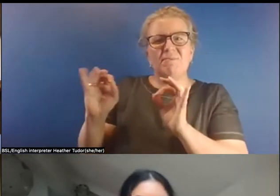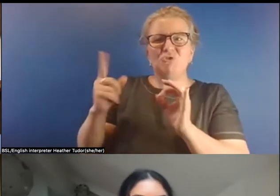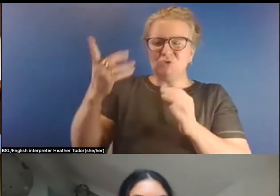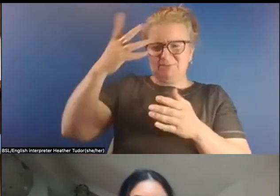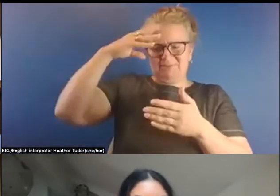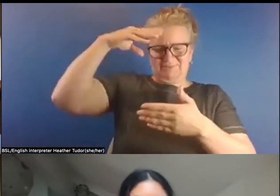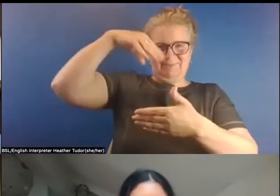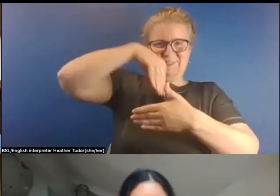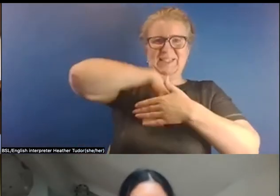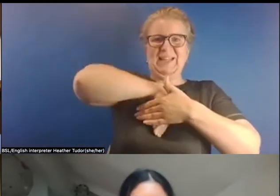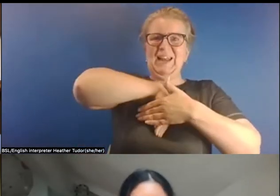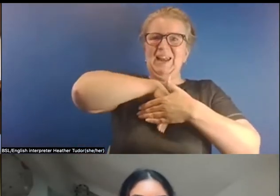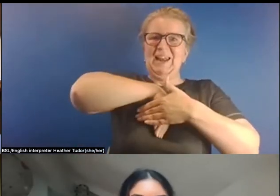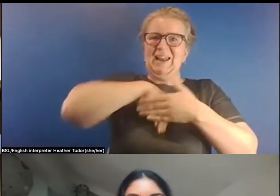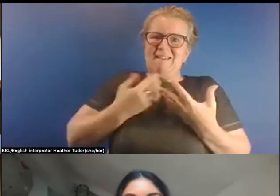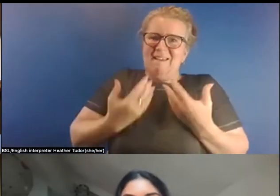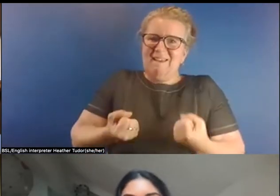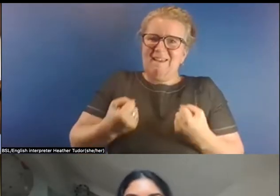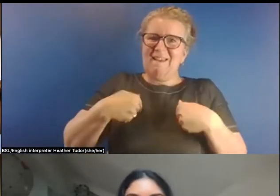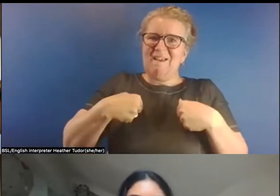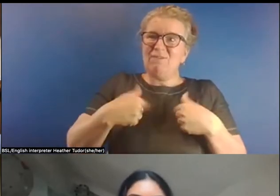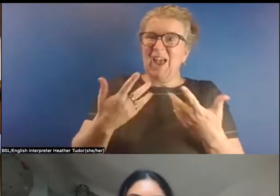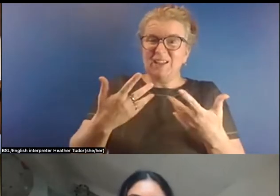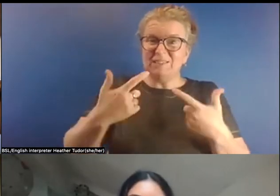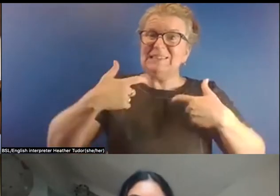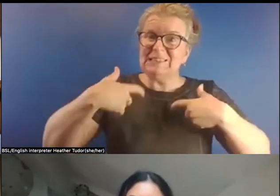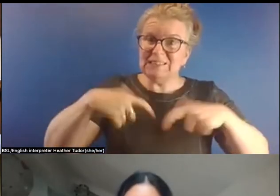fact that it's still going is quite significant.